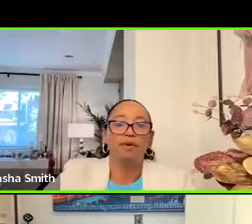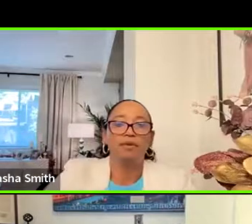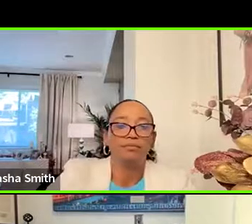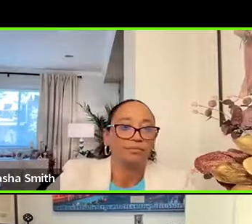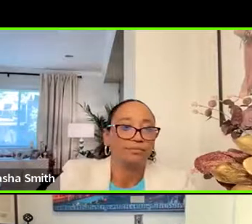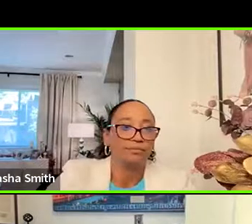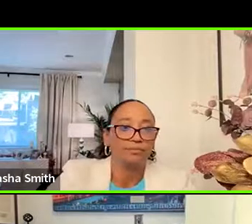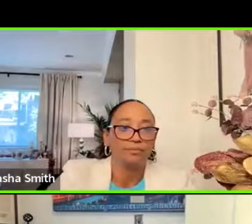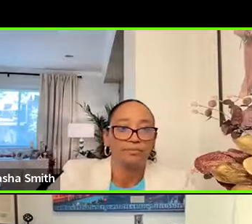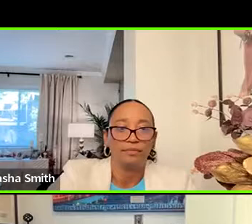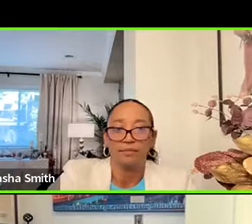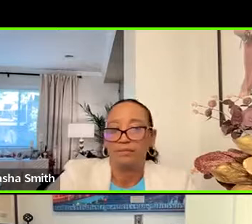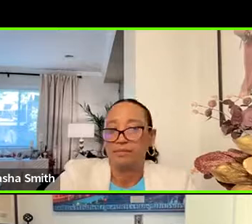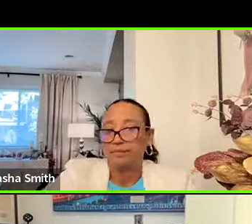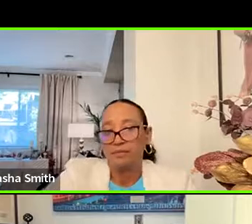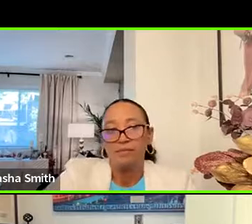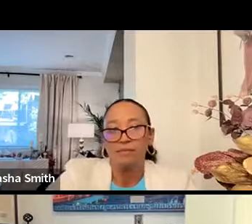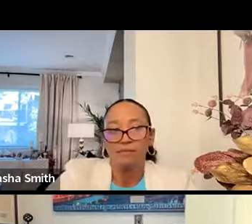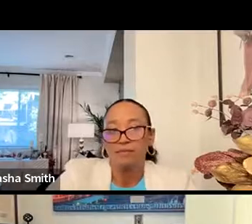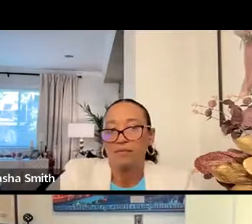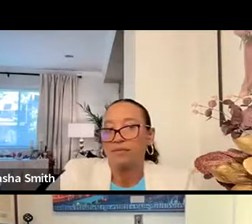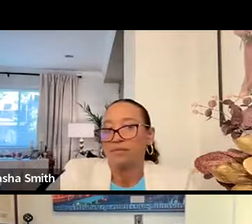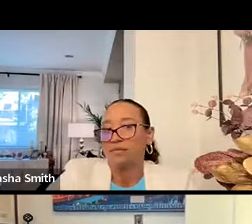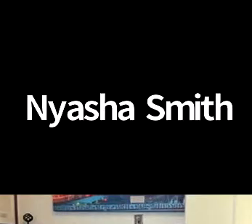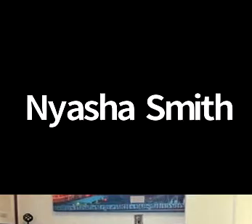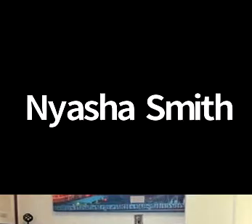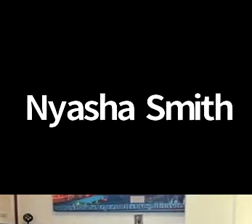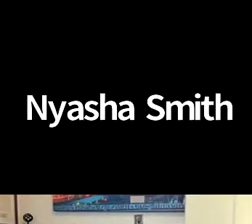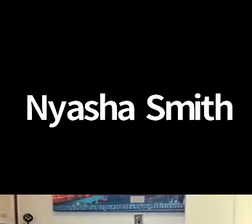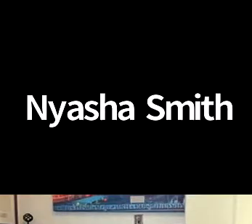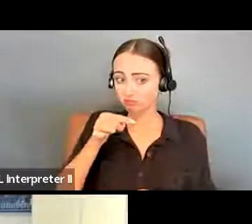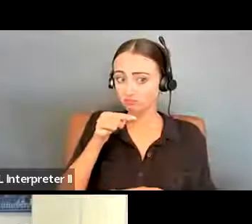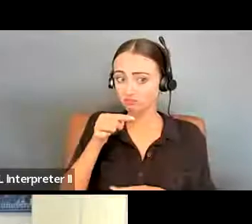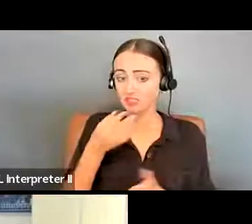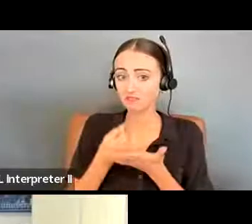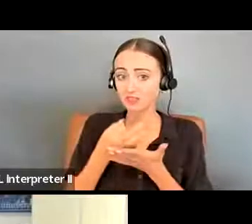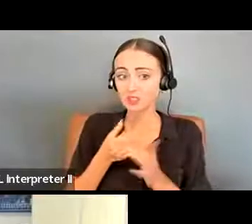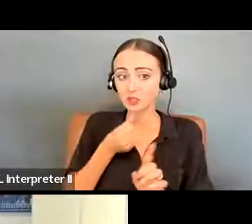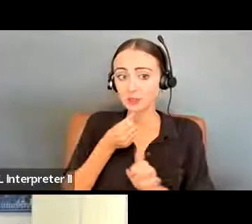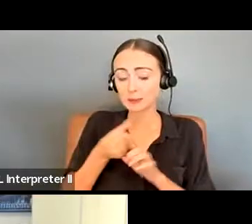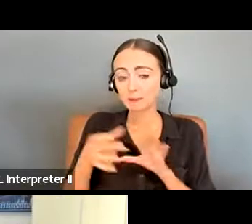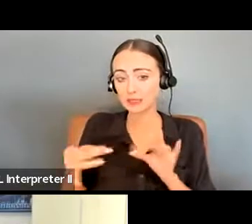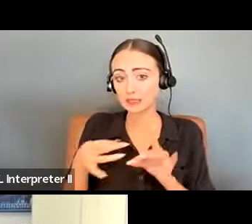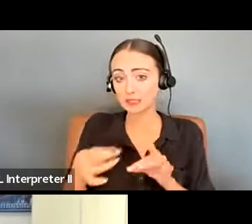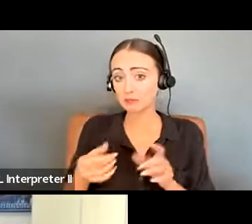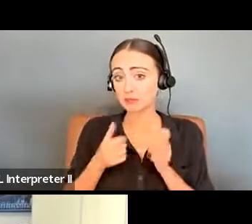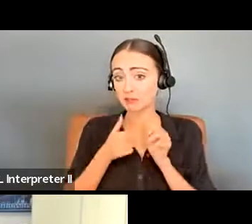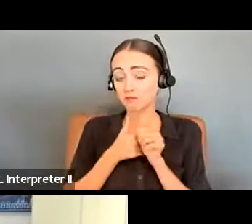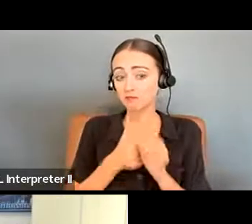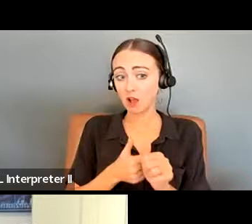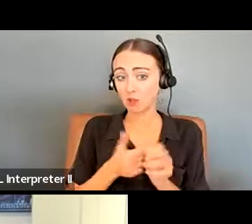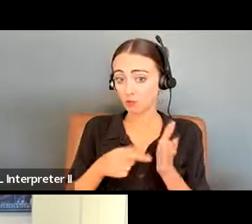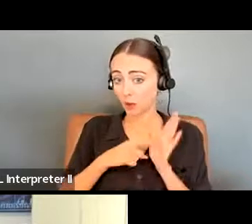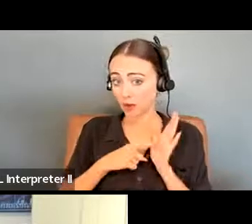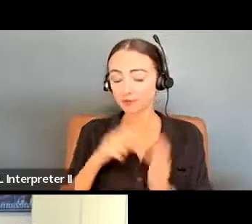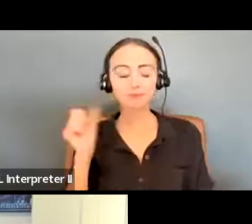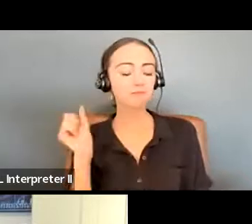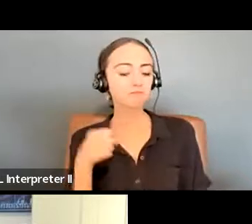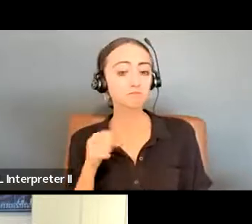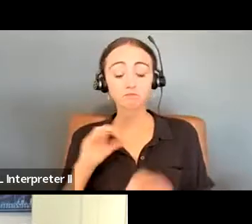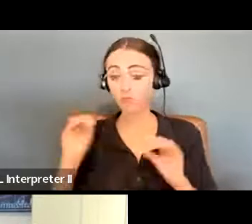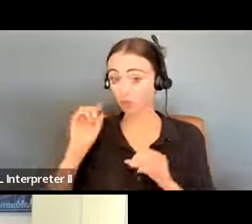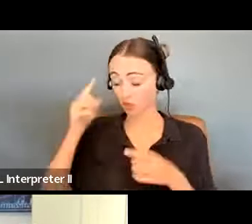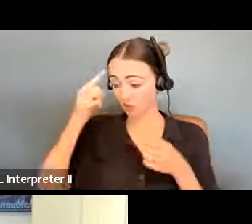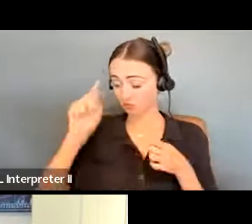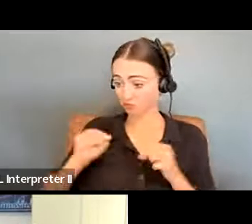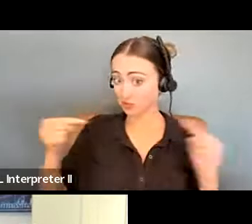Committee of the Whole. Madam Budget Director, does the measure's fiscal impact statement comply with council requirements? Yes, it does. No objection, this measure